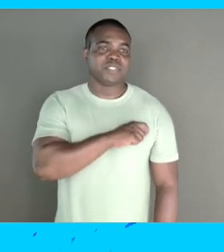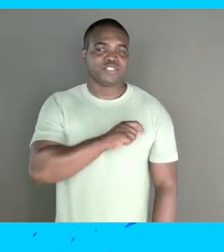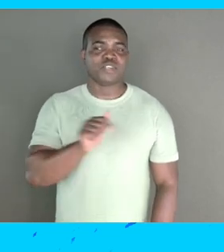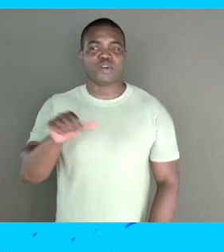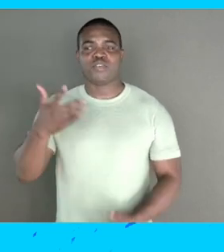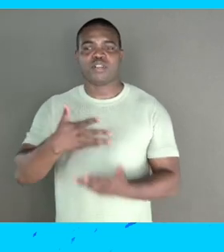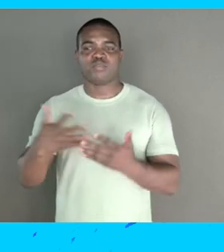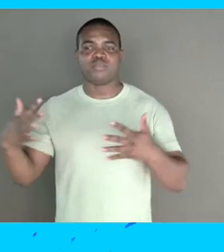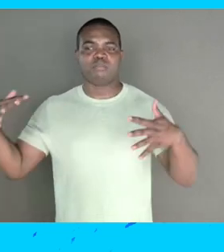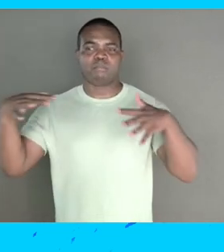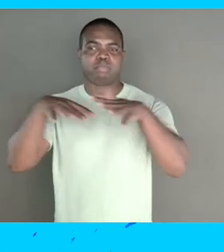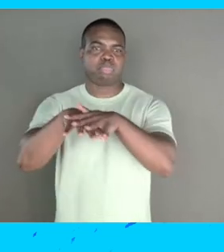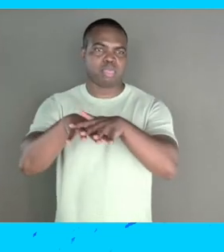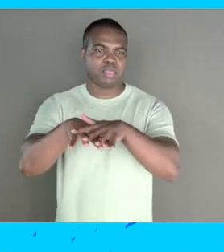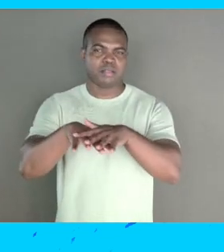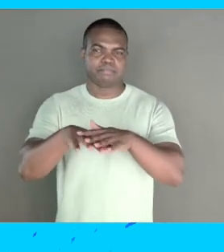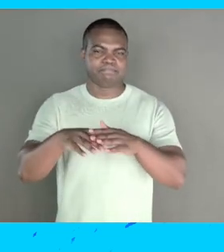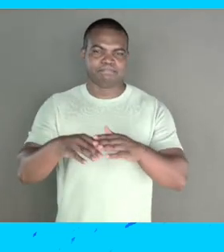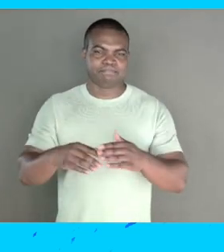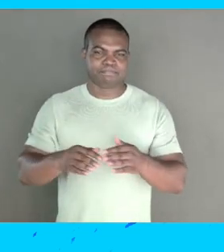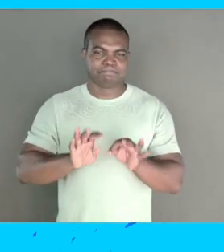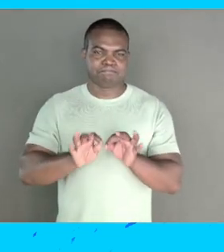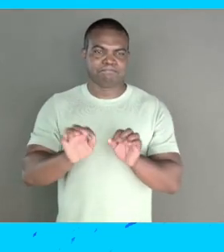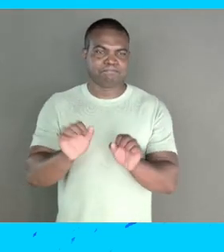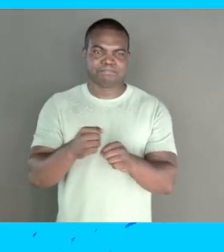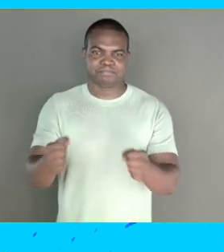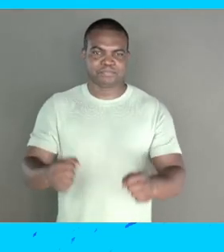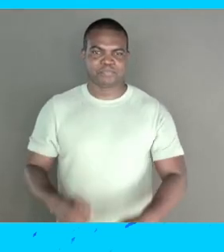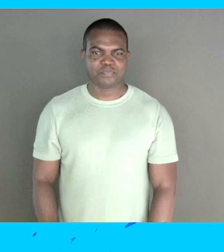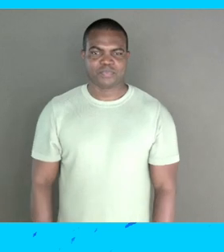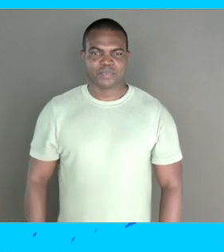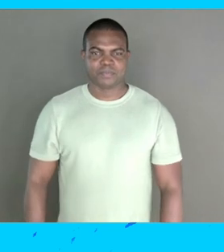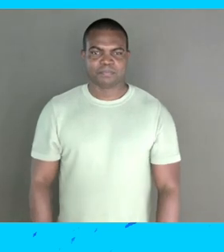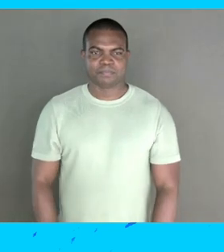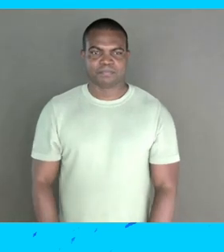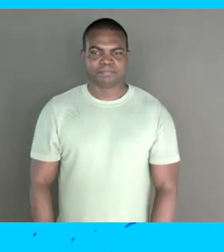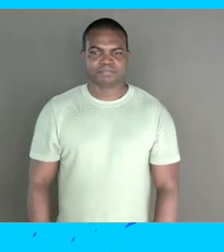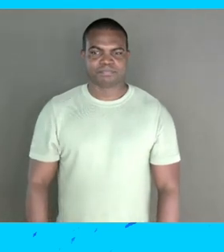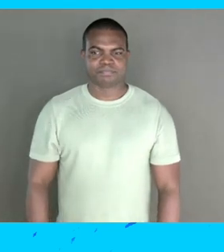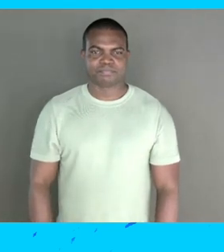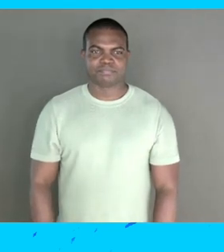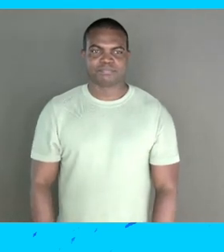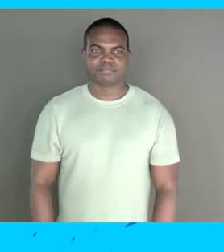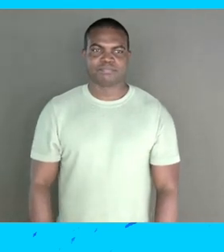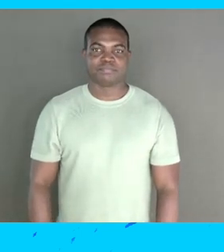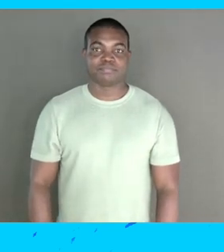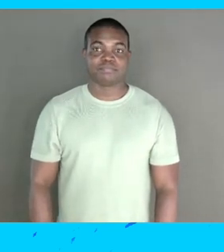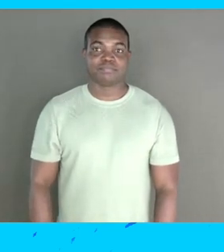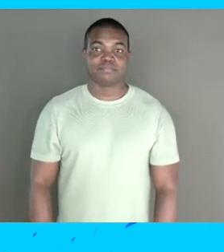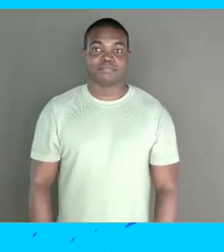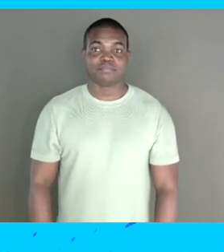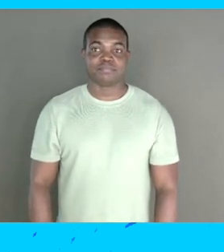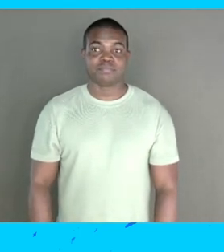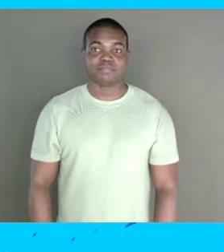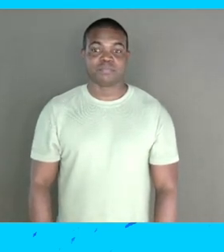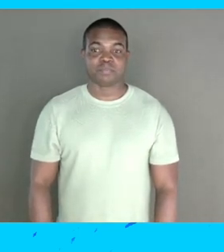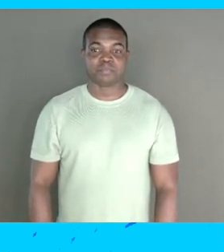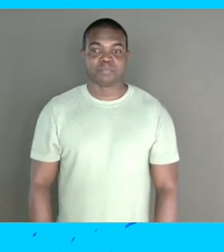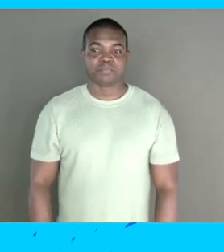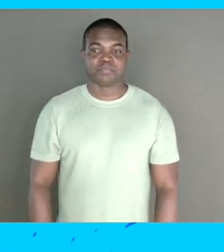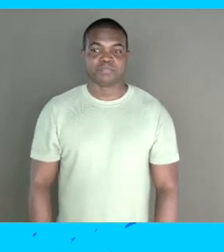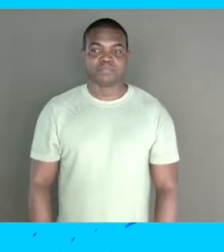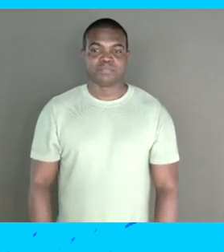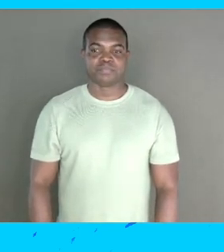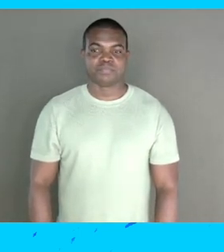vivir plenamente mi sexualidad, saber que puedo impactar positivamente network, en otros jóvenes, give a freedom for my sexuality where I can fight